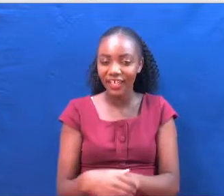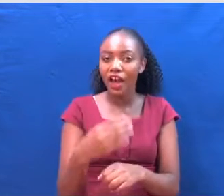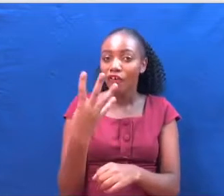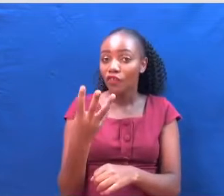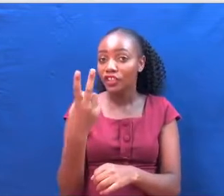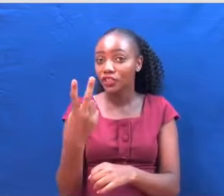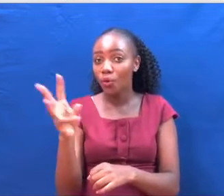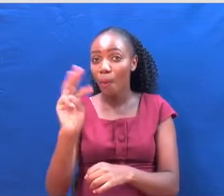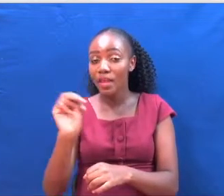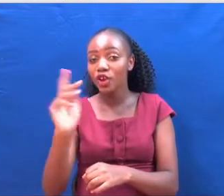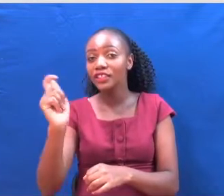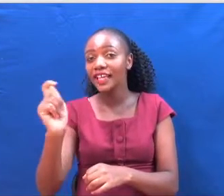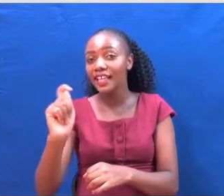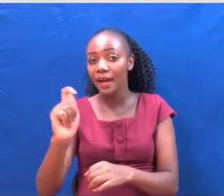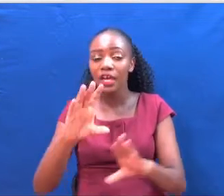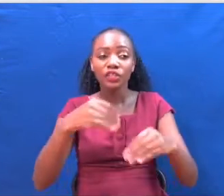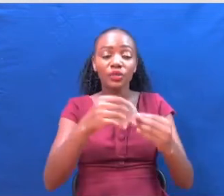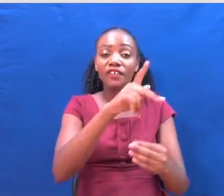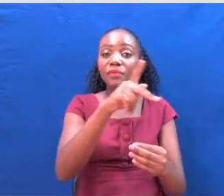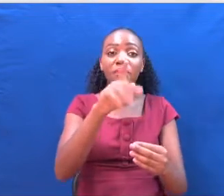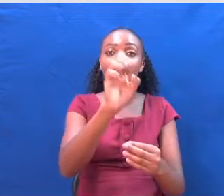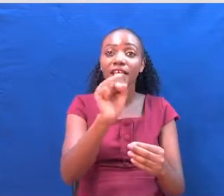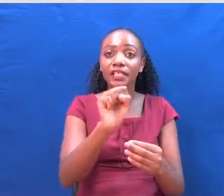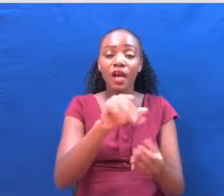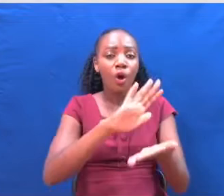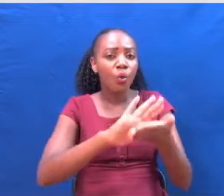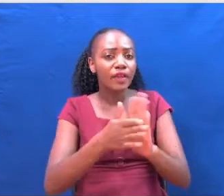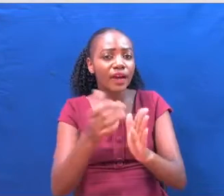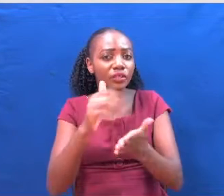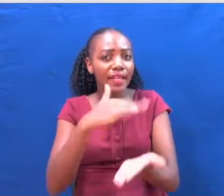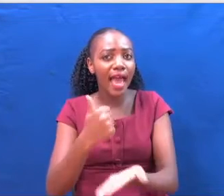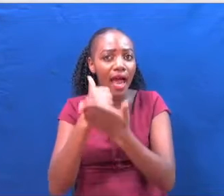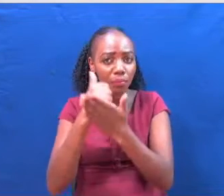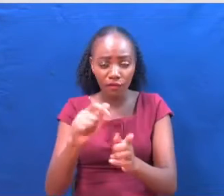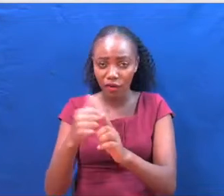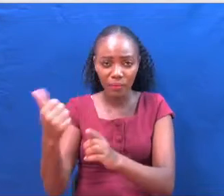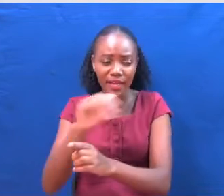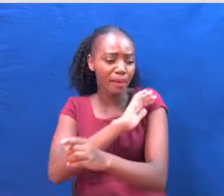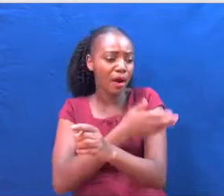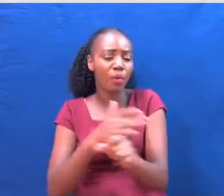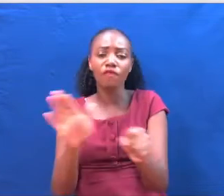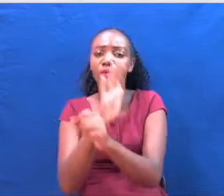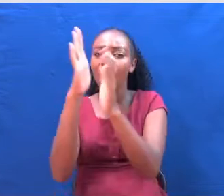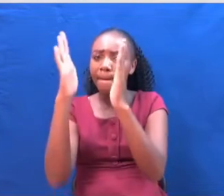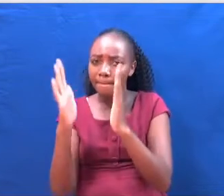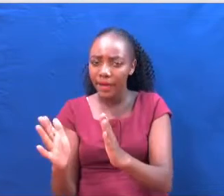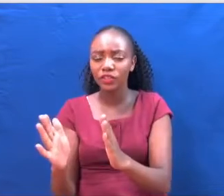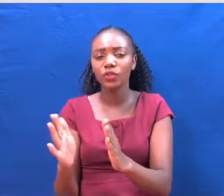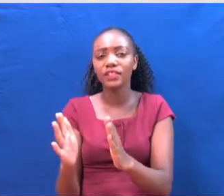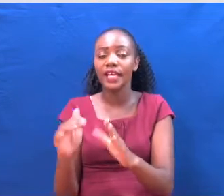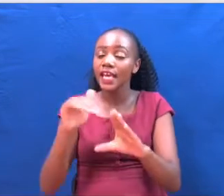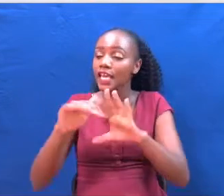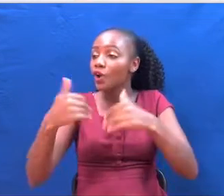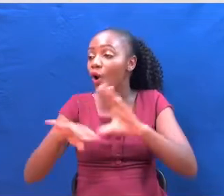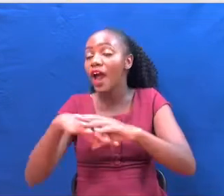42 million shillings tender to supply PPEs without any help from any powerful person in or